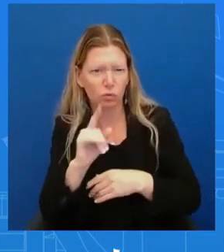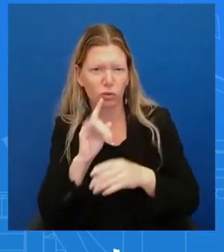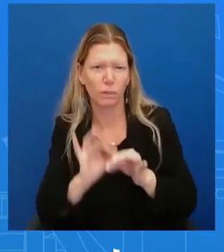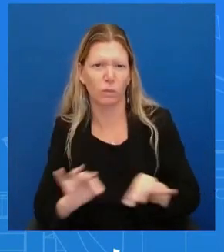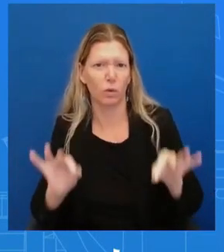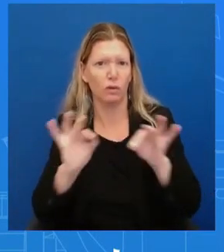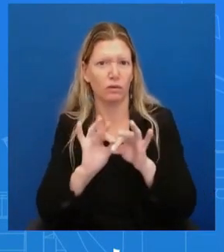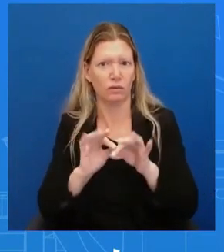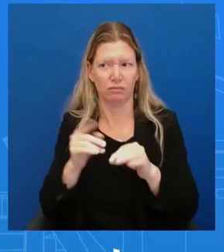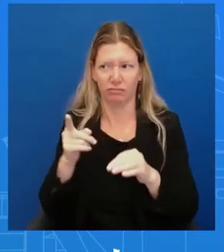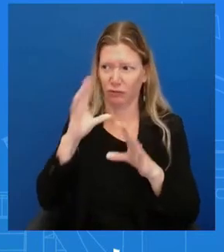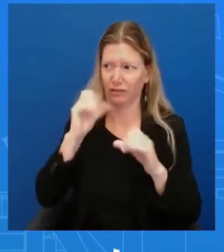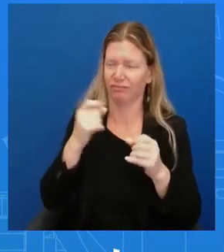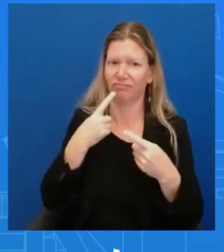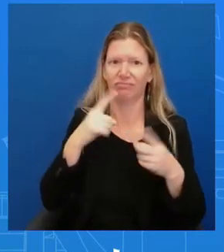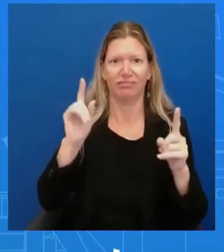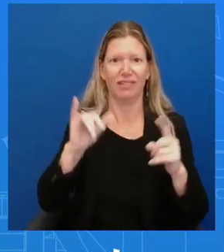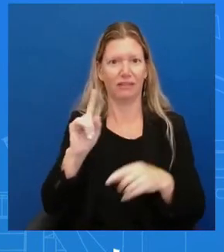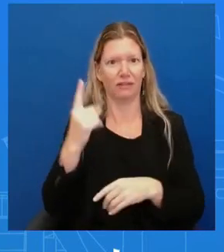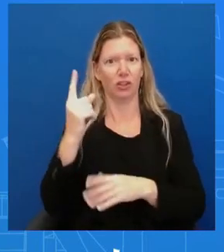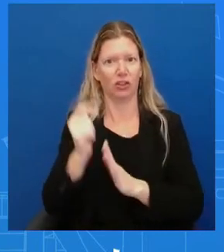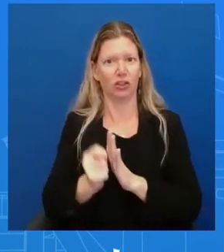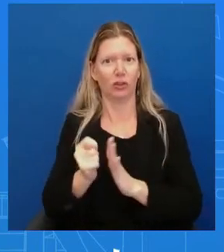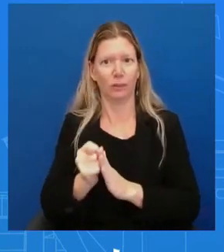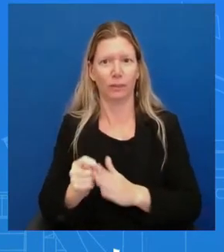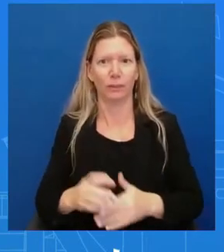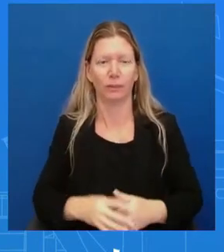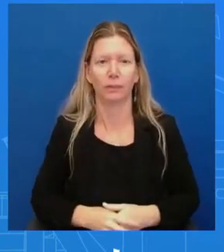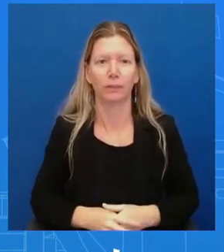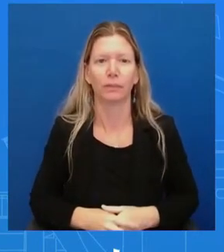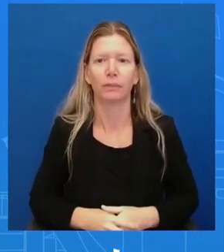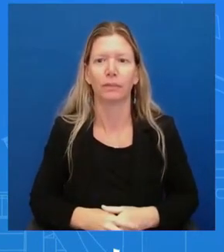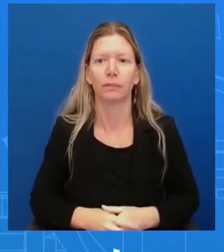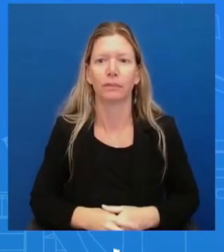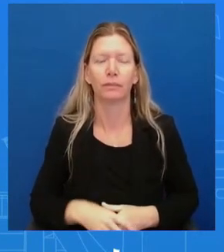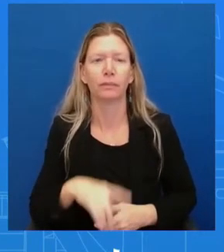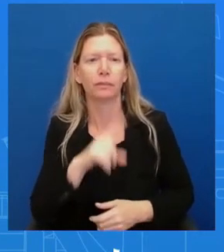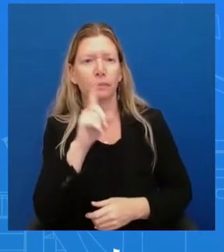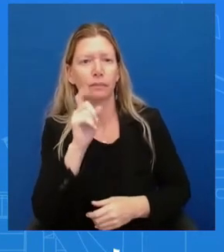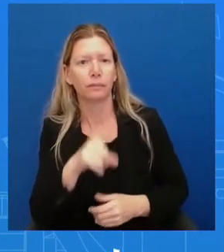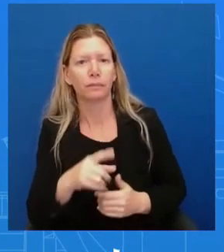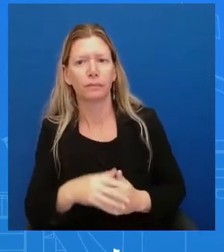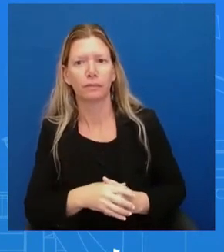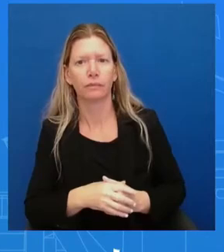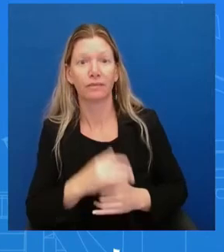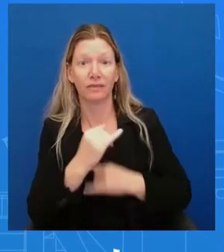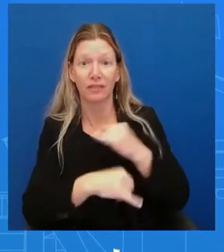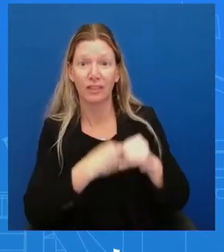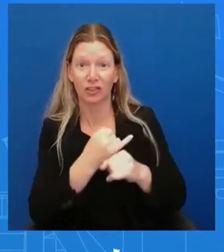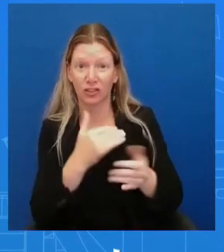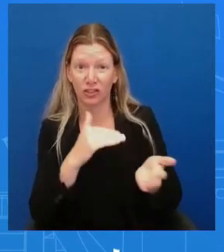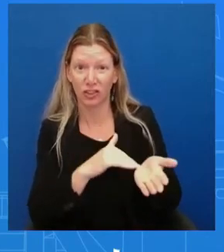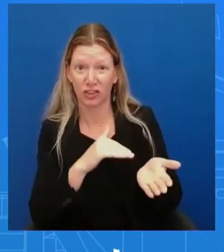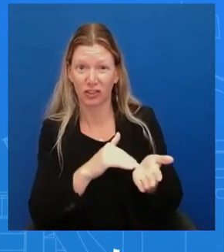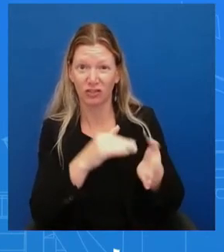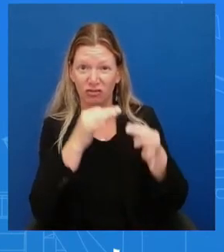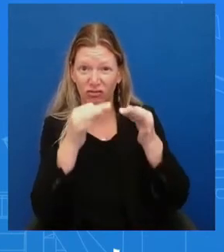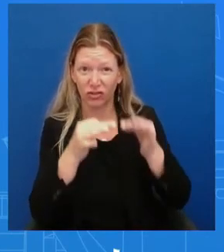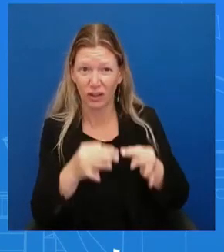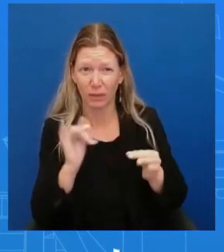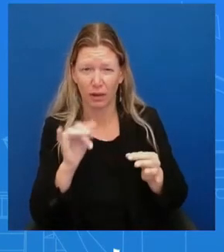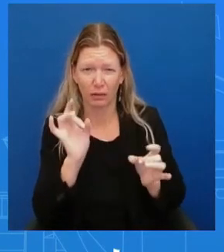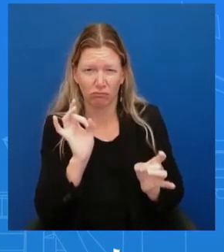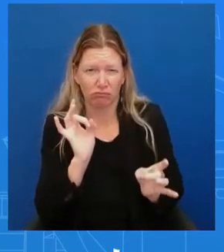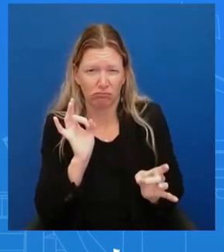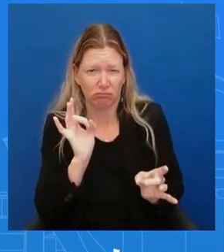Thank you, Karine. International doctors has been describing horrific scene at the Shifa hospital where 300 bodies were found. Some